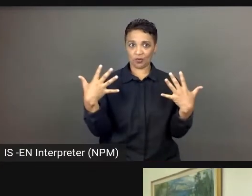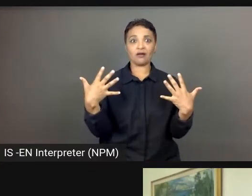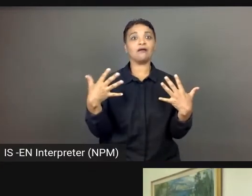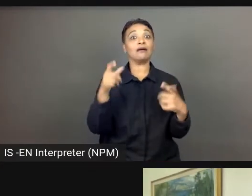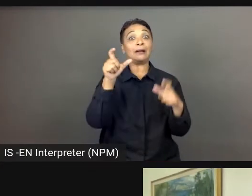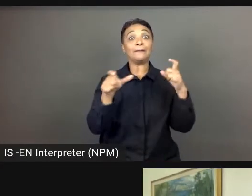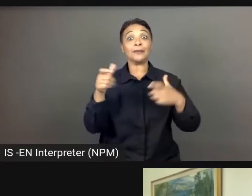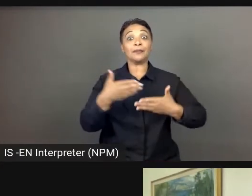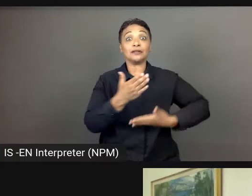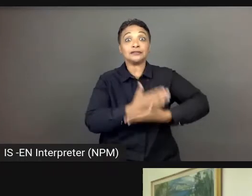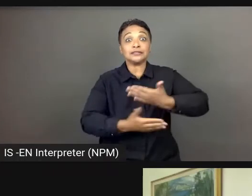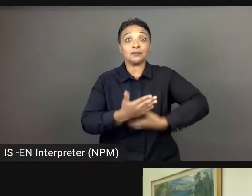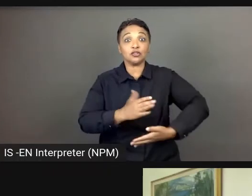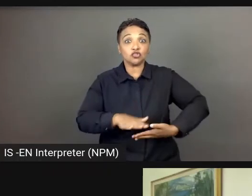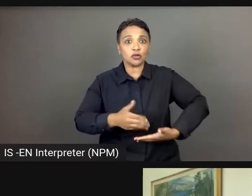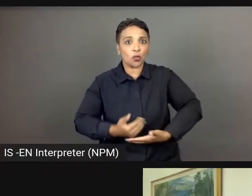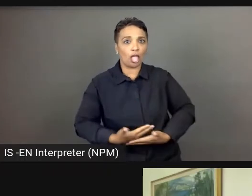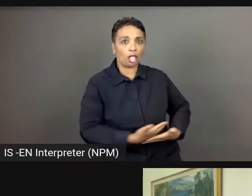with disabilities, and